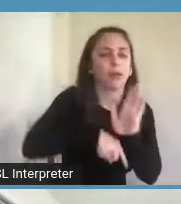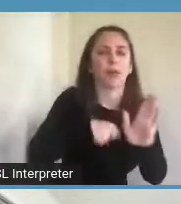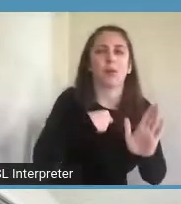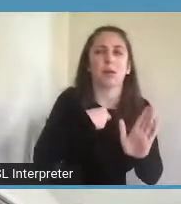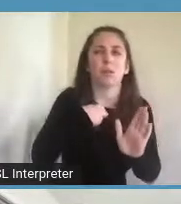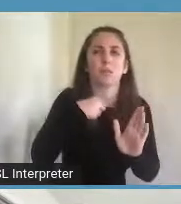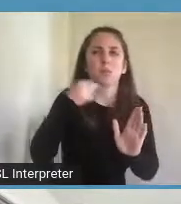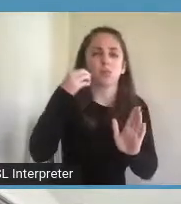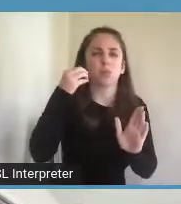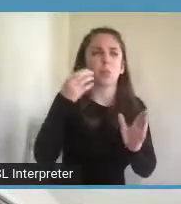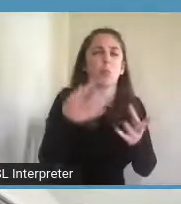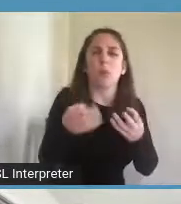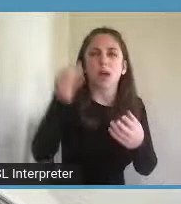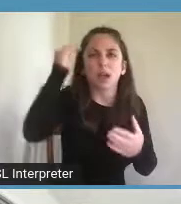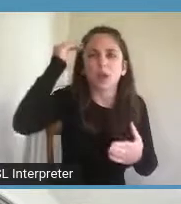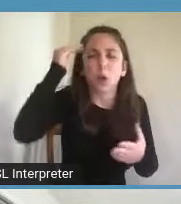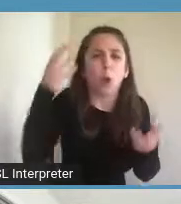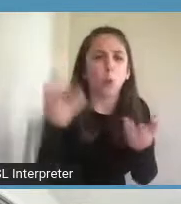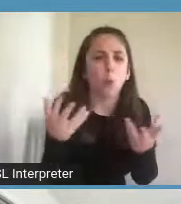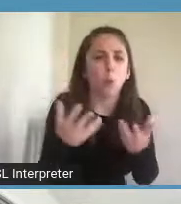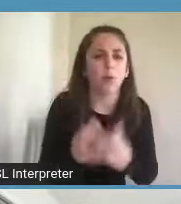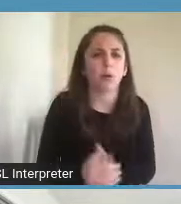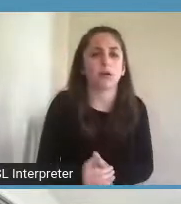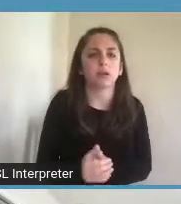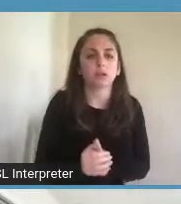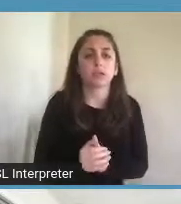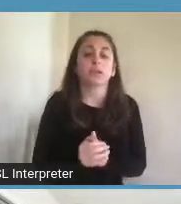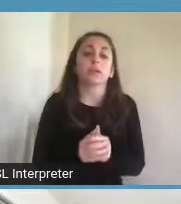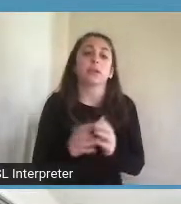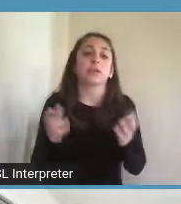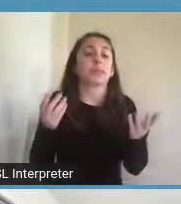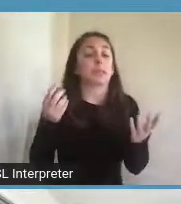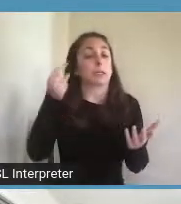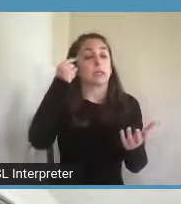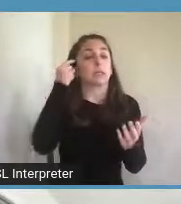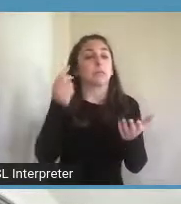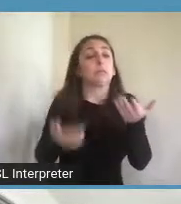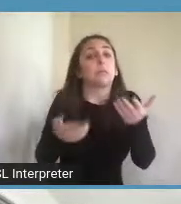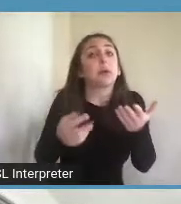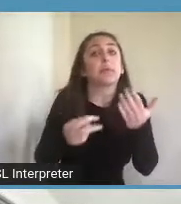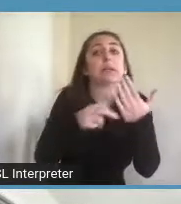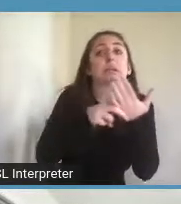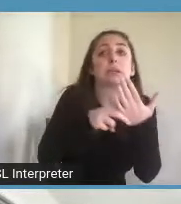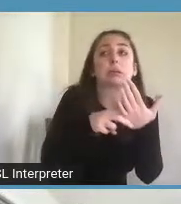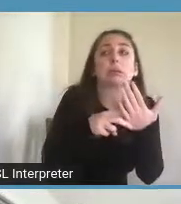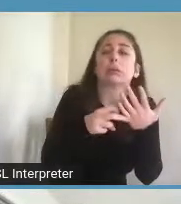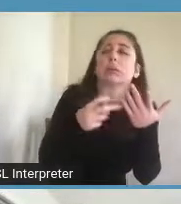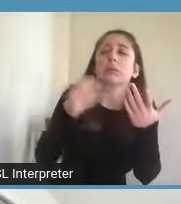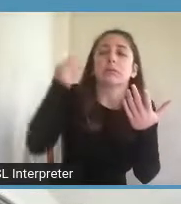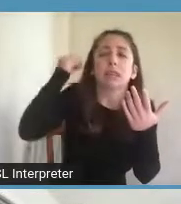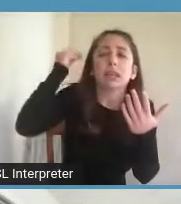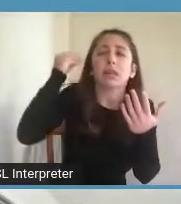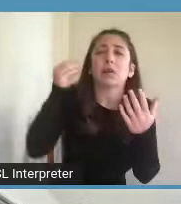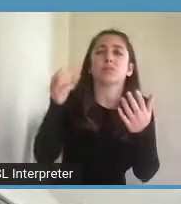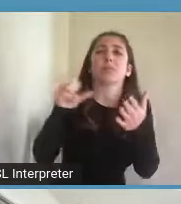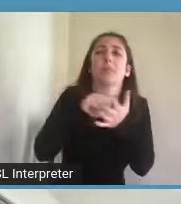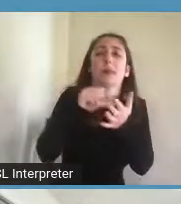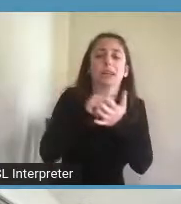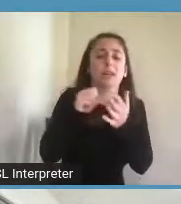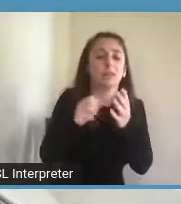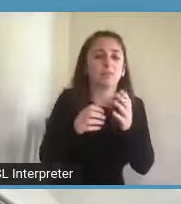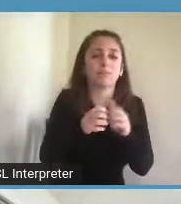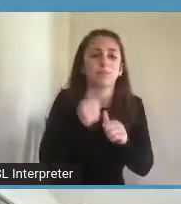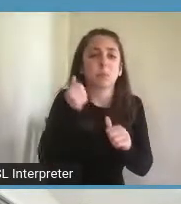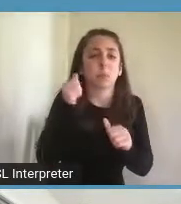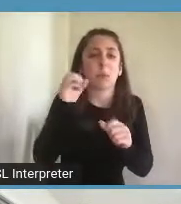my expectations? Did I think our ticket page would be the most visited page, not our live cam page? Did I hope to see more views on